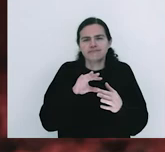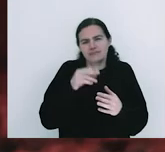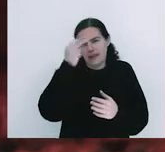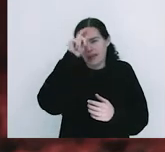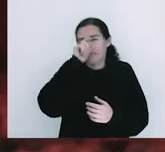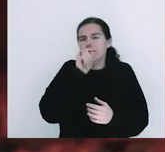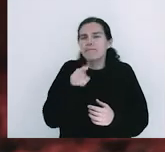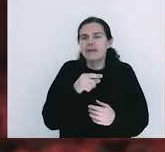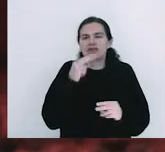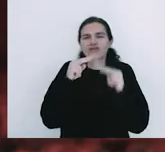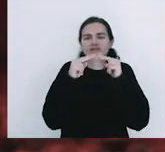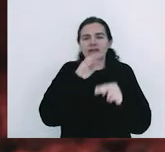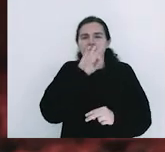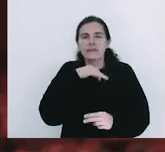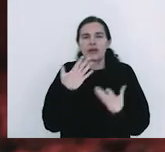her family,